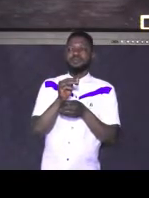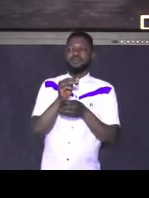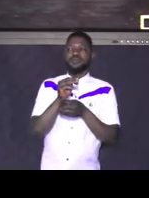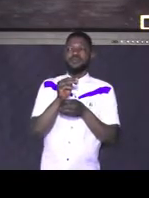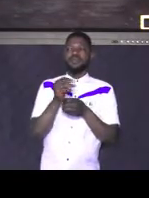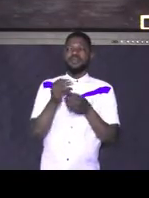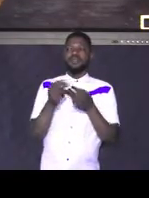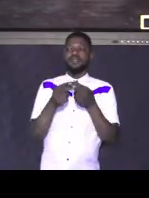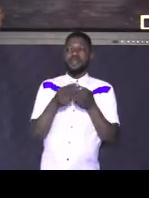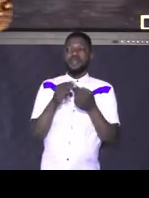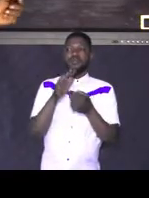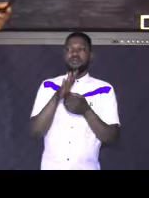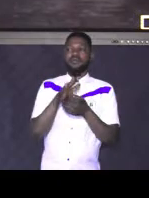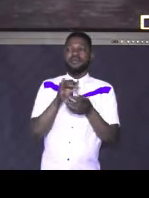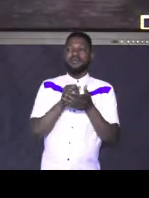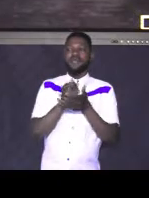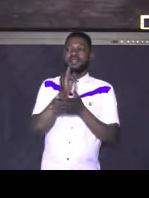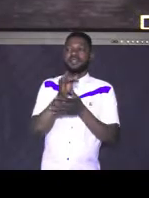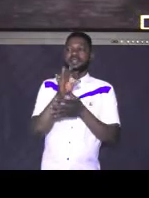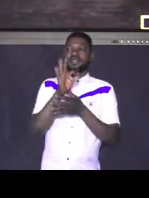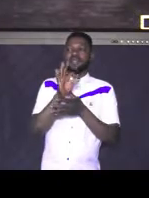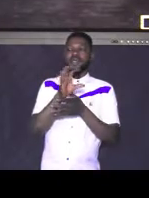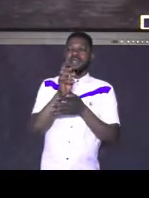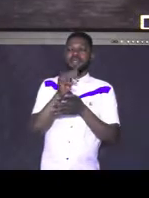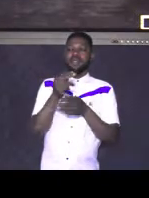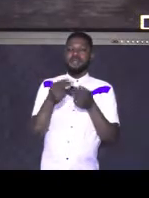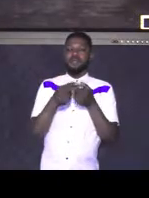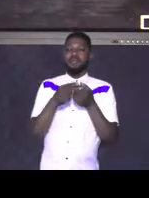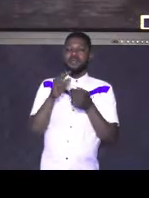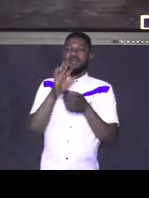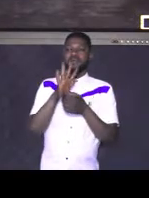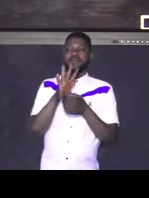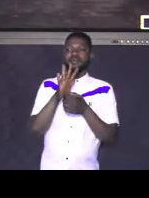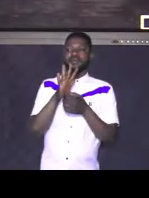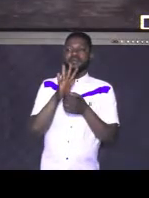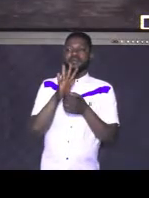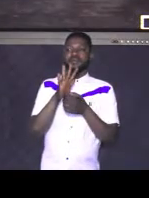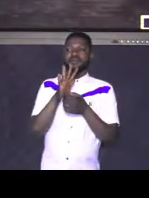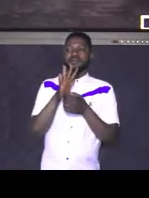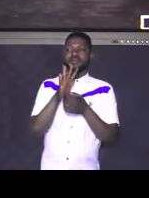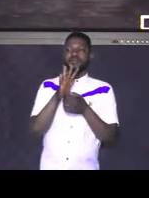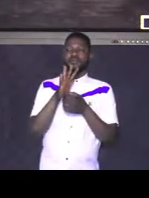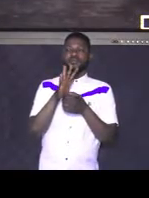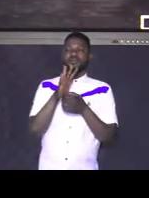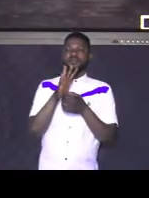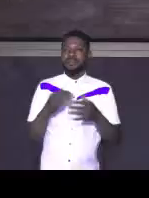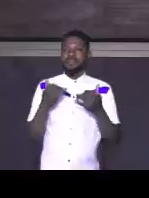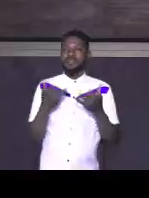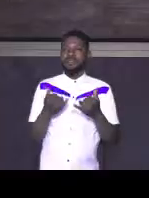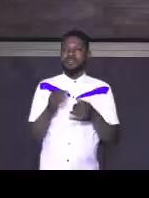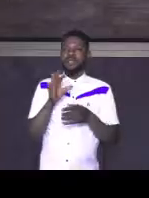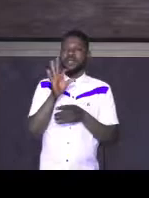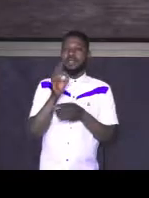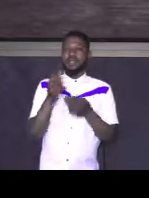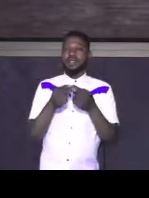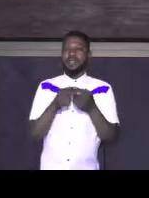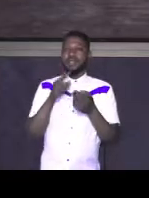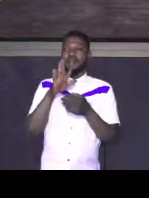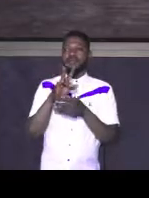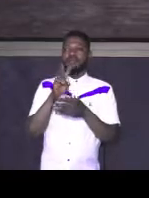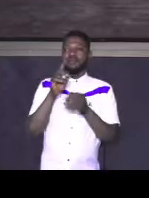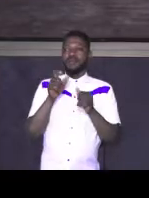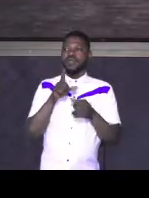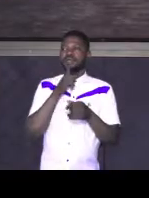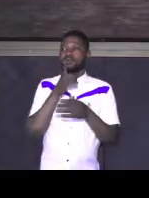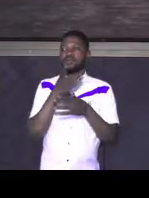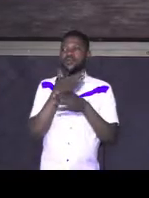plus 7 centimeters is 9 centimeters. Then we multiply by 5. Half of 9 times 5. So now 9